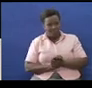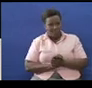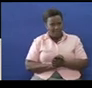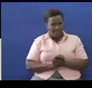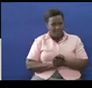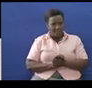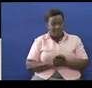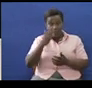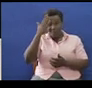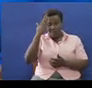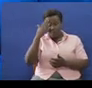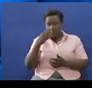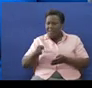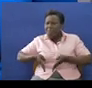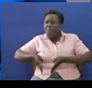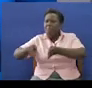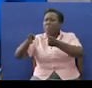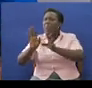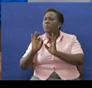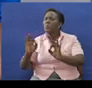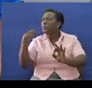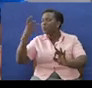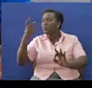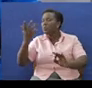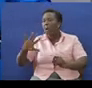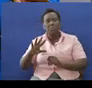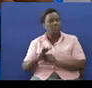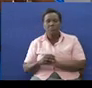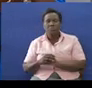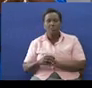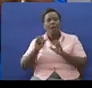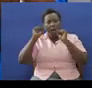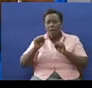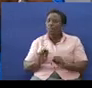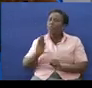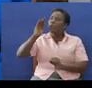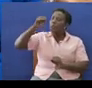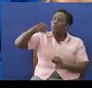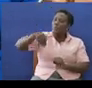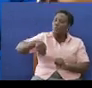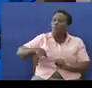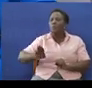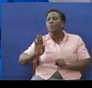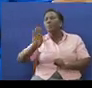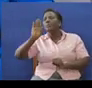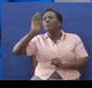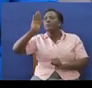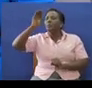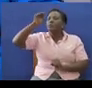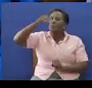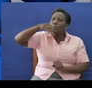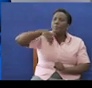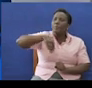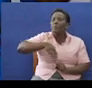they are faced with difficult terrain. If I say difficult terrain, what I mean? It means that the roads are not good. So sometimes